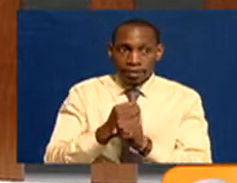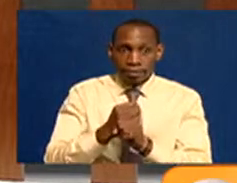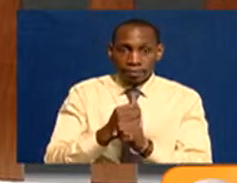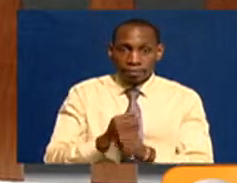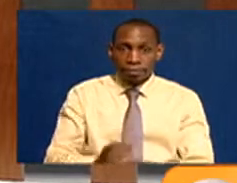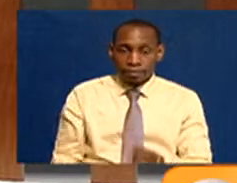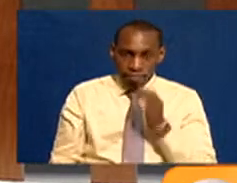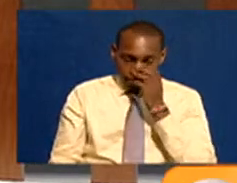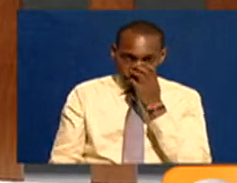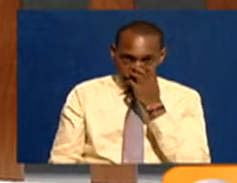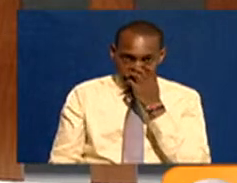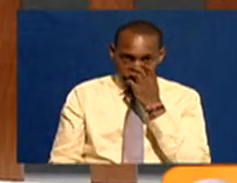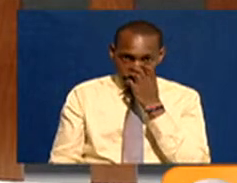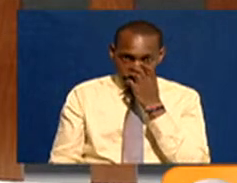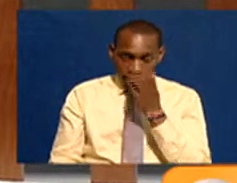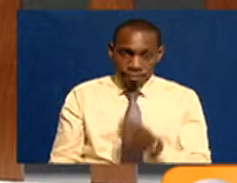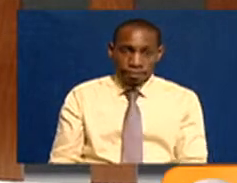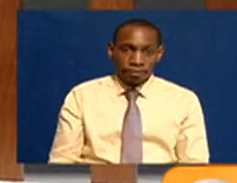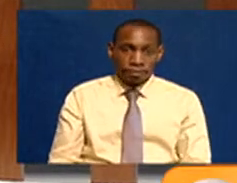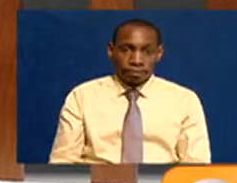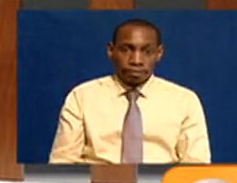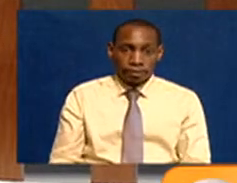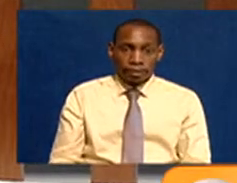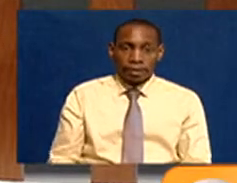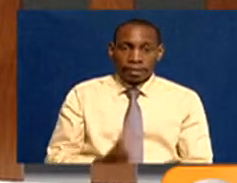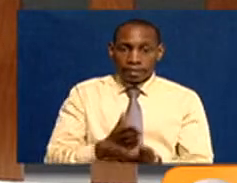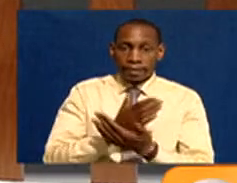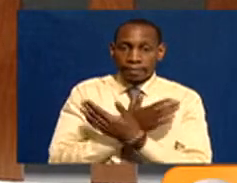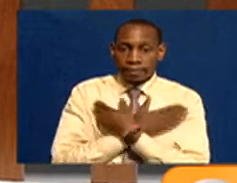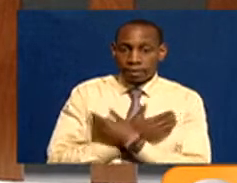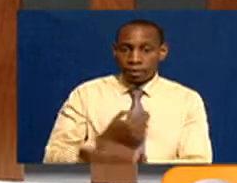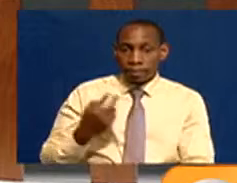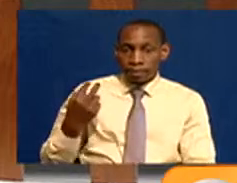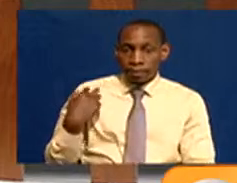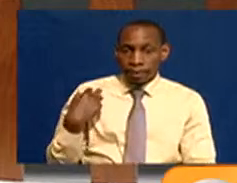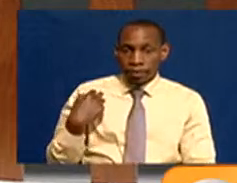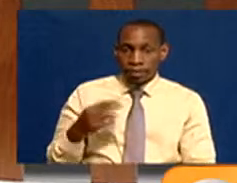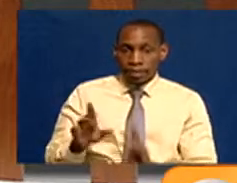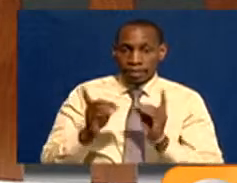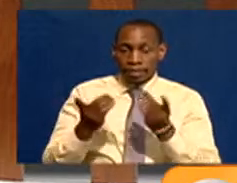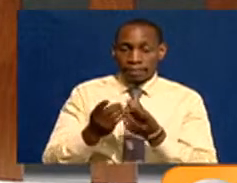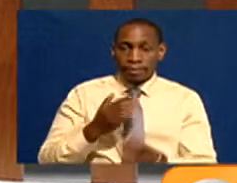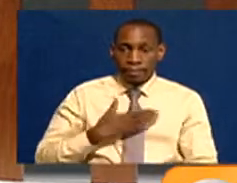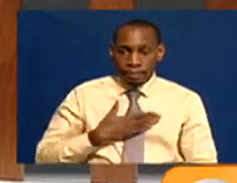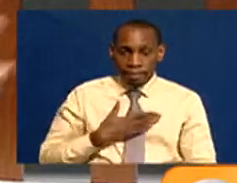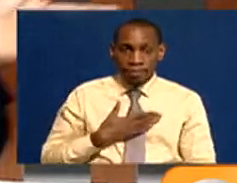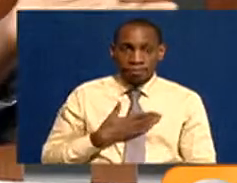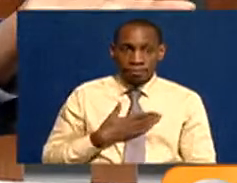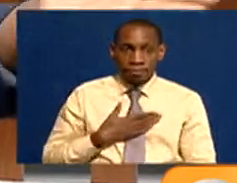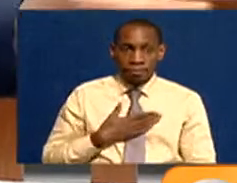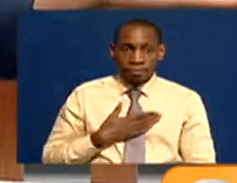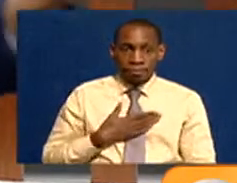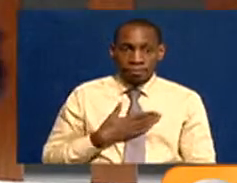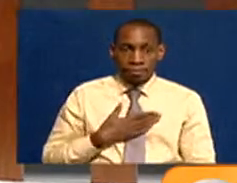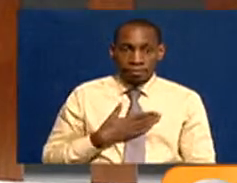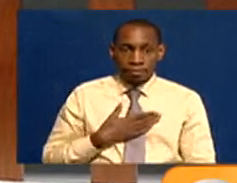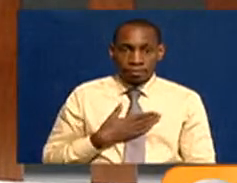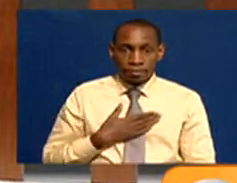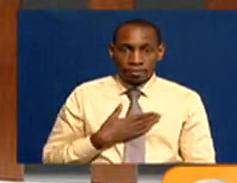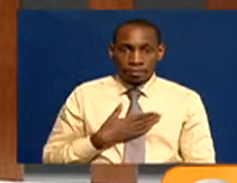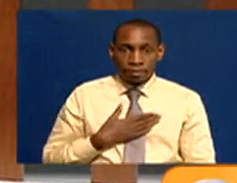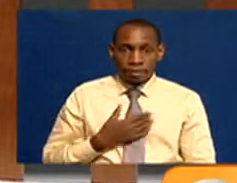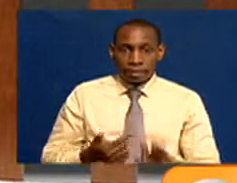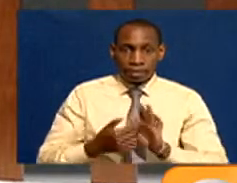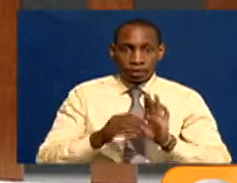some of colleagues have already gone and consulted by departments, and I am very much okay with that. I'll just give you an